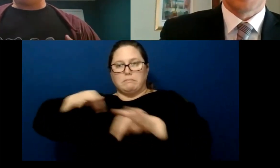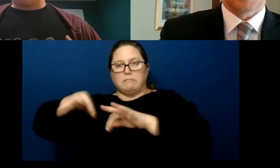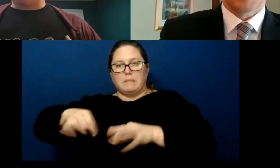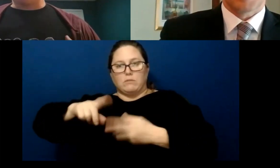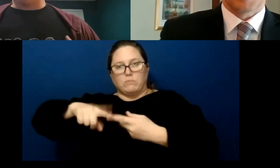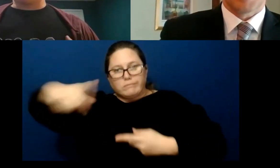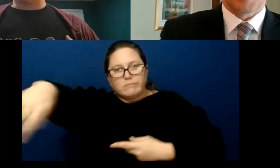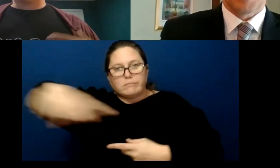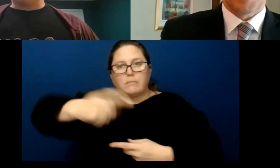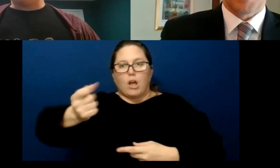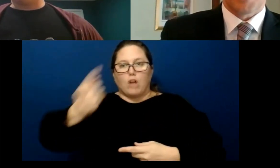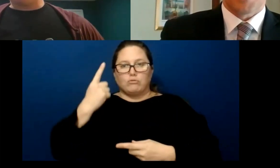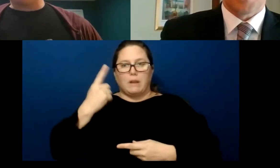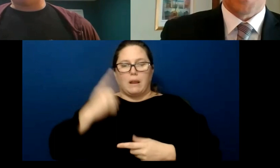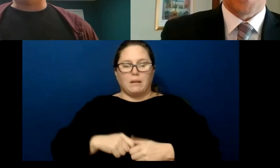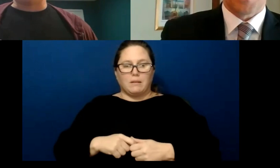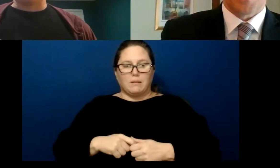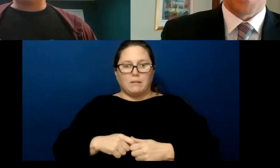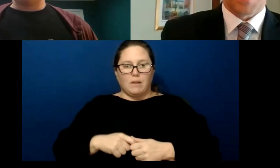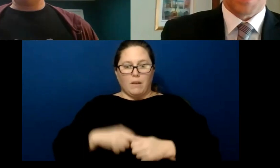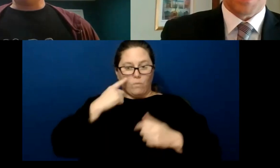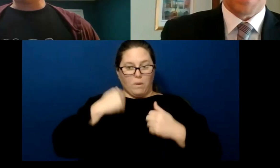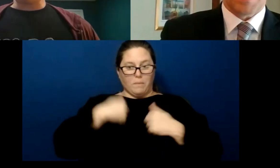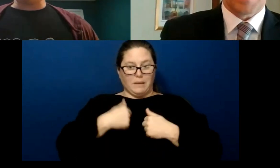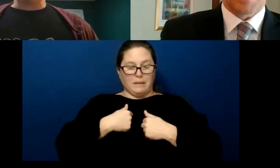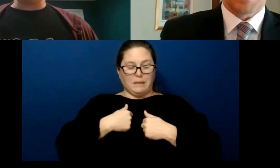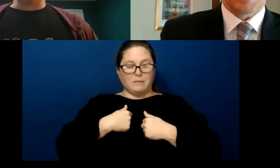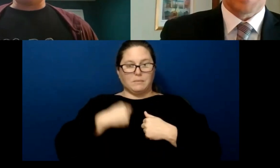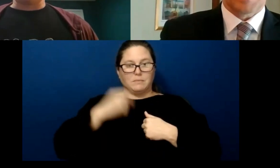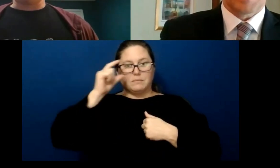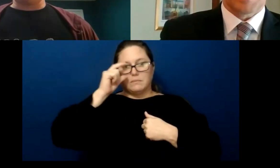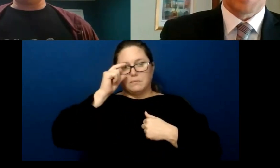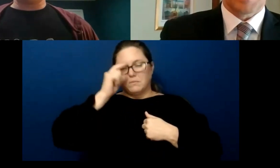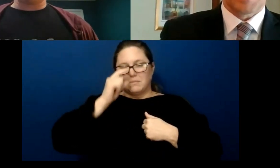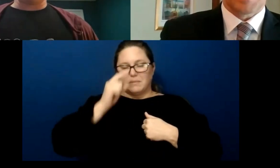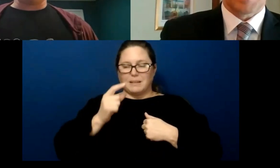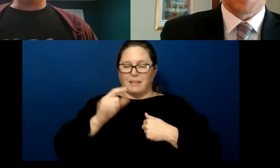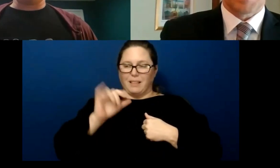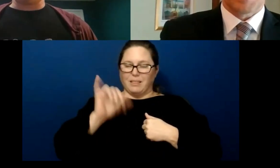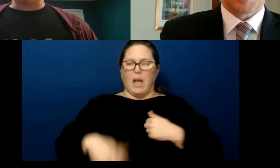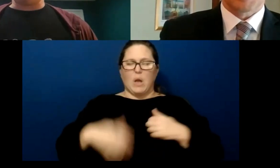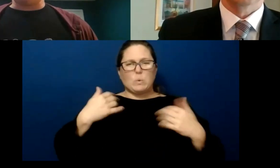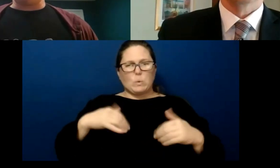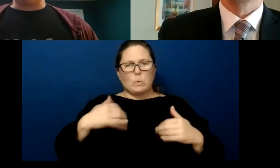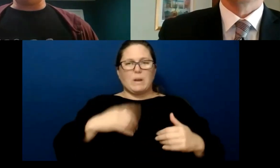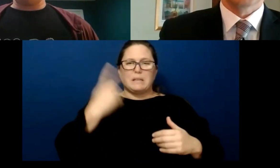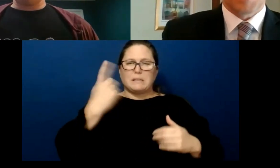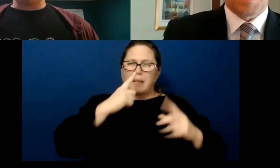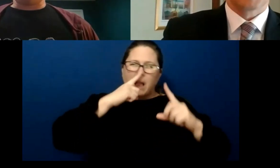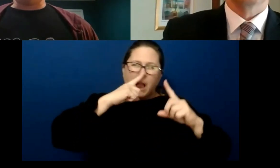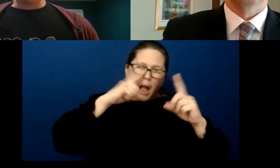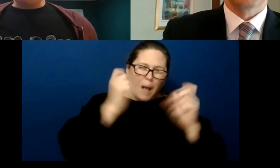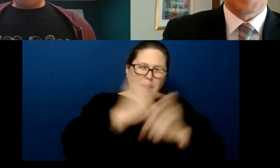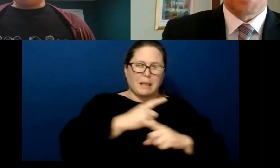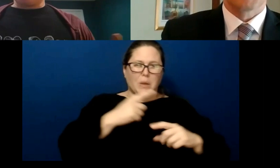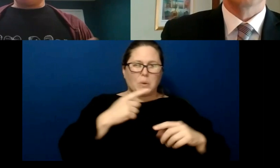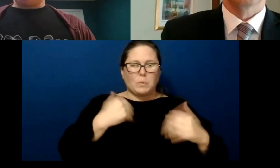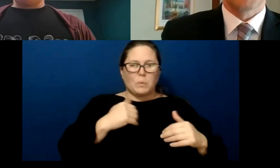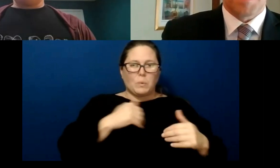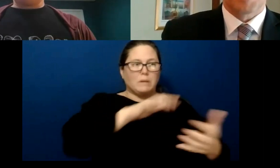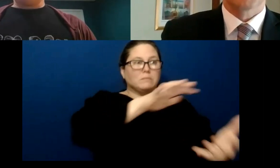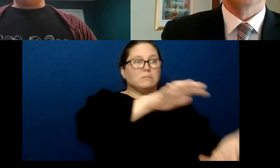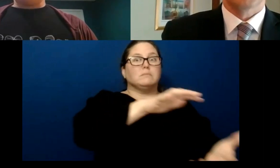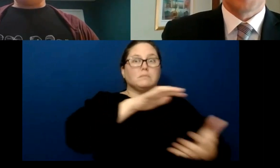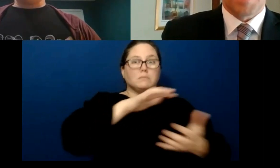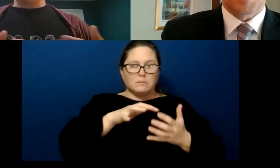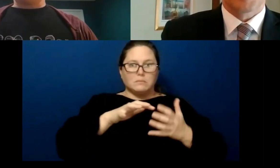what I've found has really helped me excel at work is being able to do that. Is take something complicated and narrow it